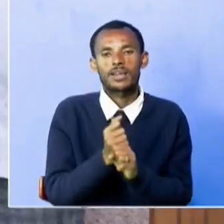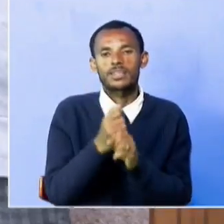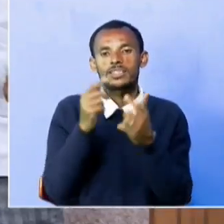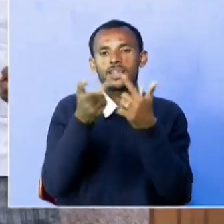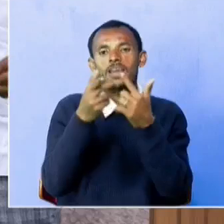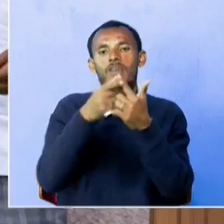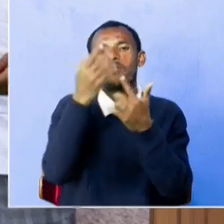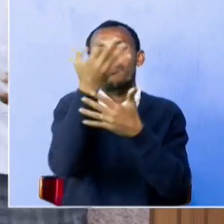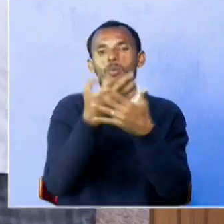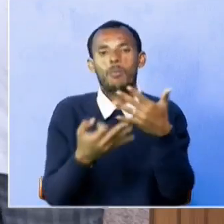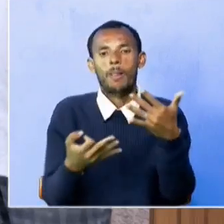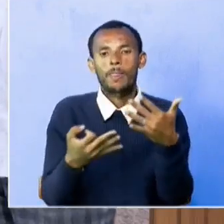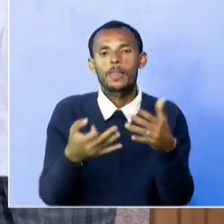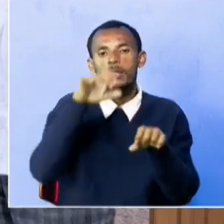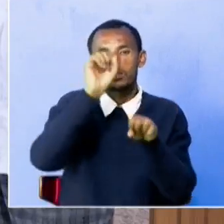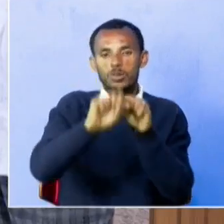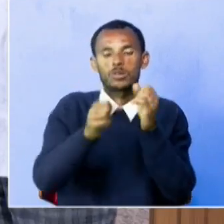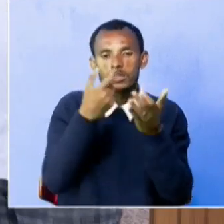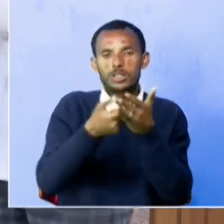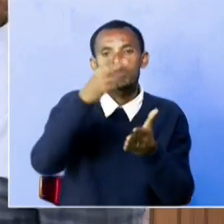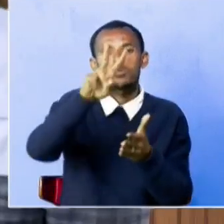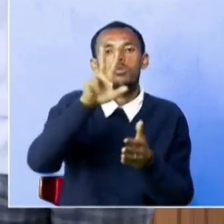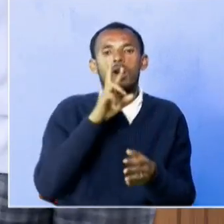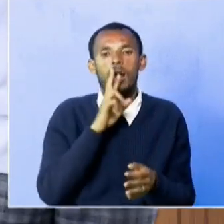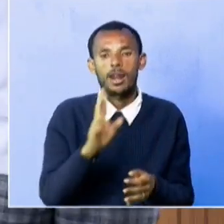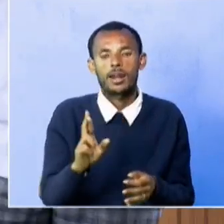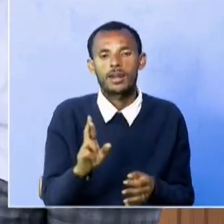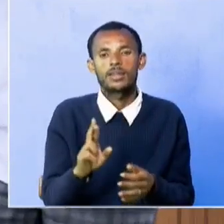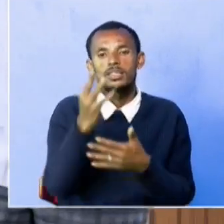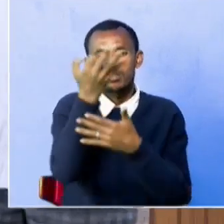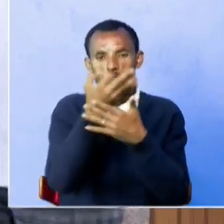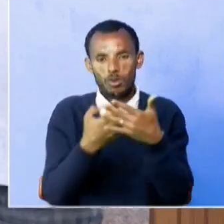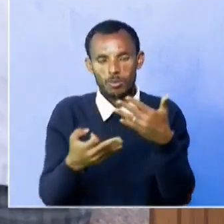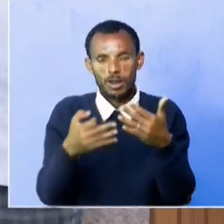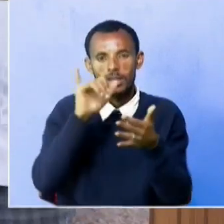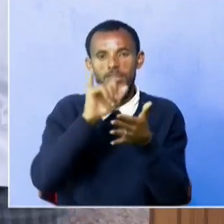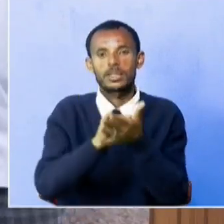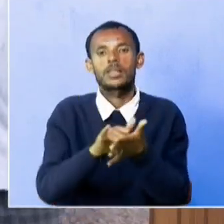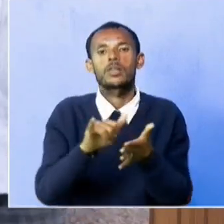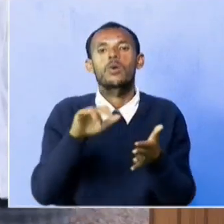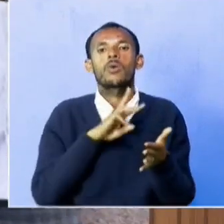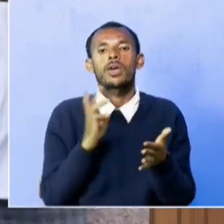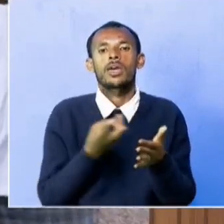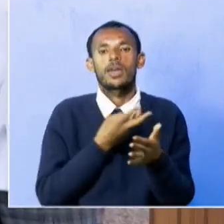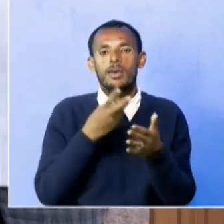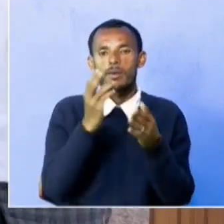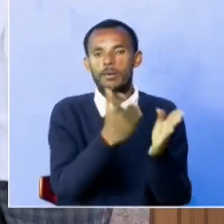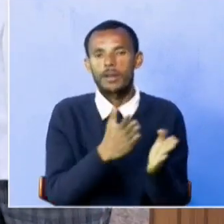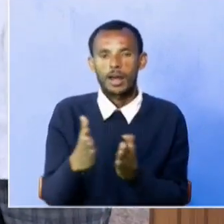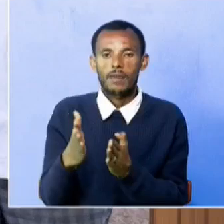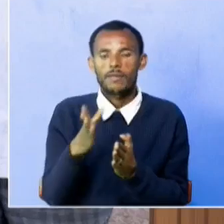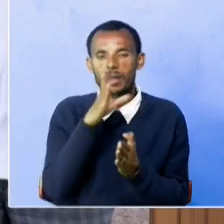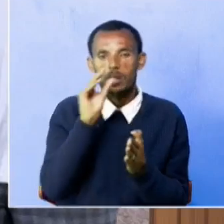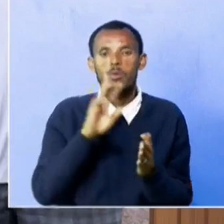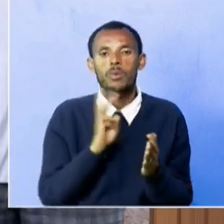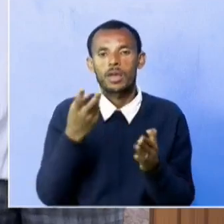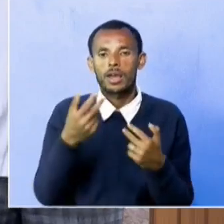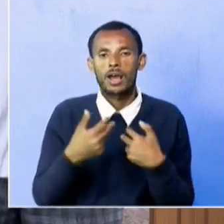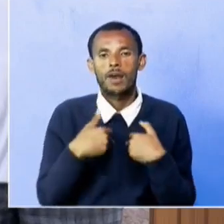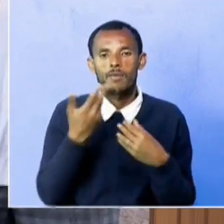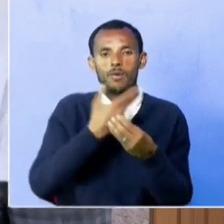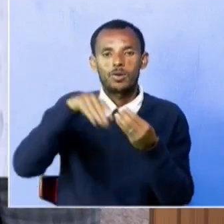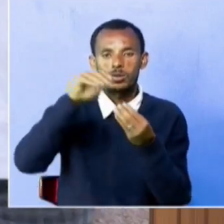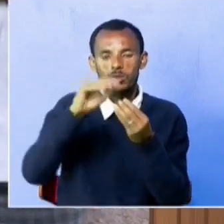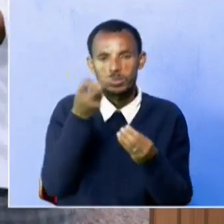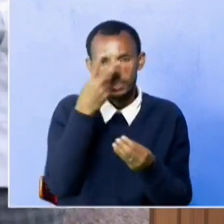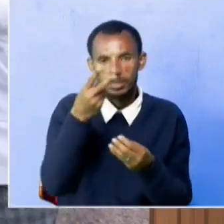formulas, right? So these two are the formula that we already derived, and we have also seen